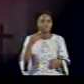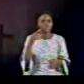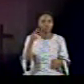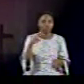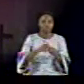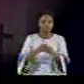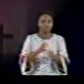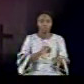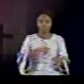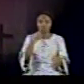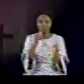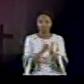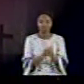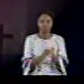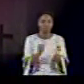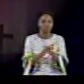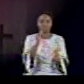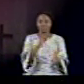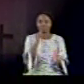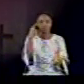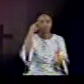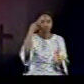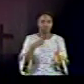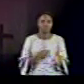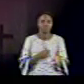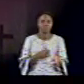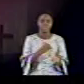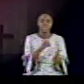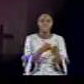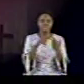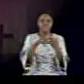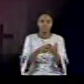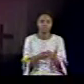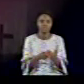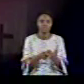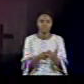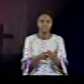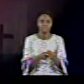Then the thing began started in